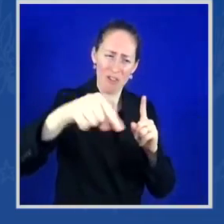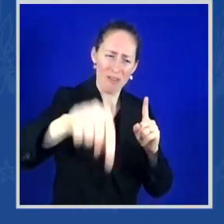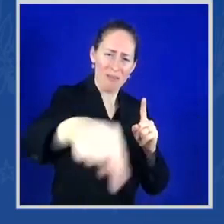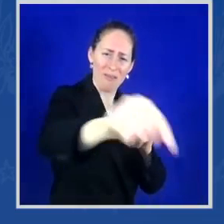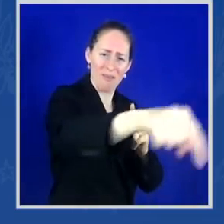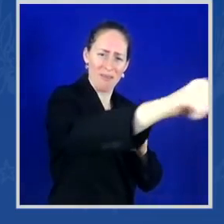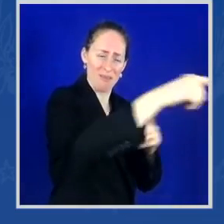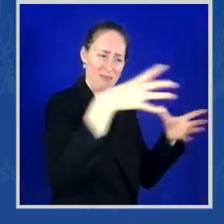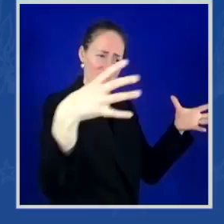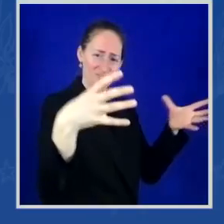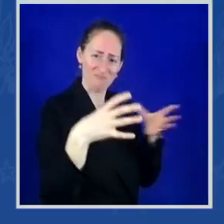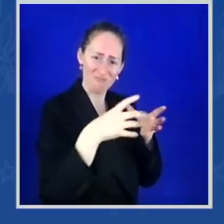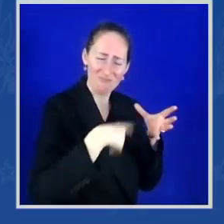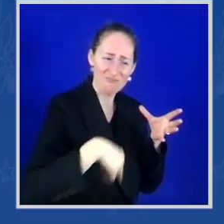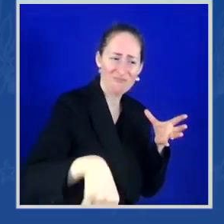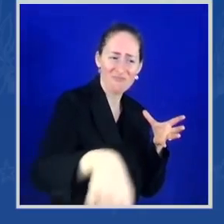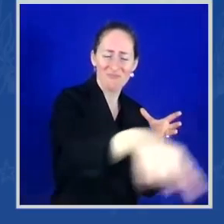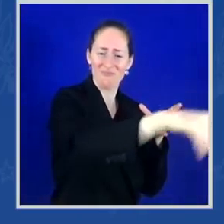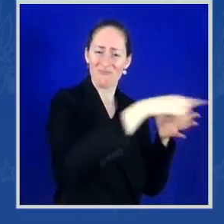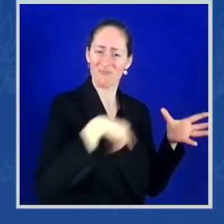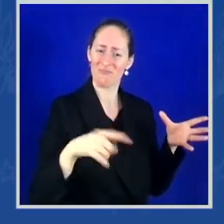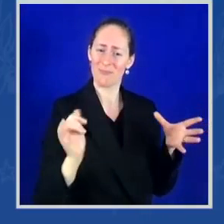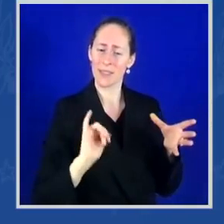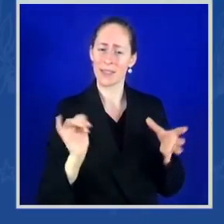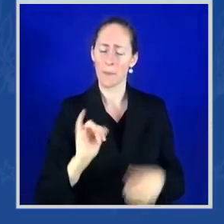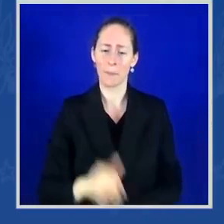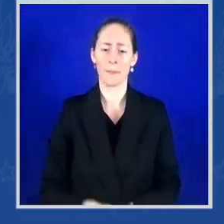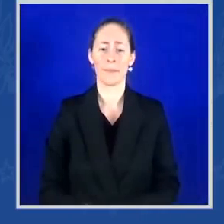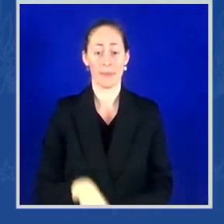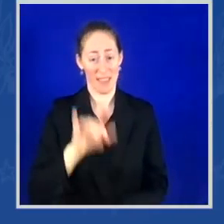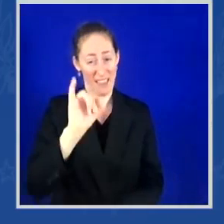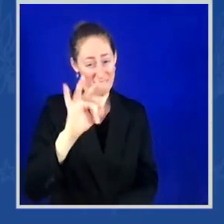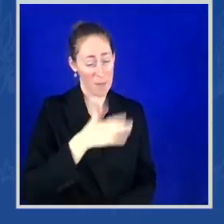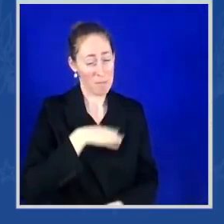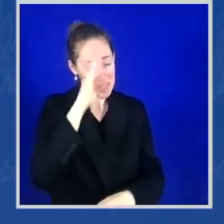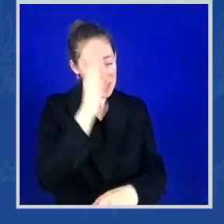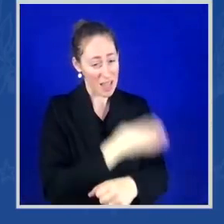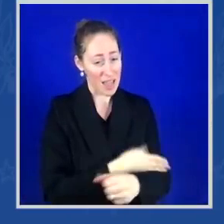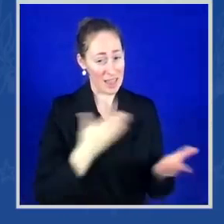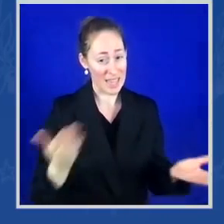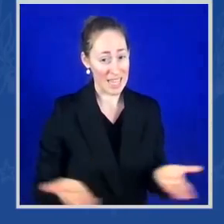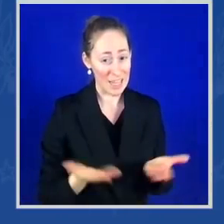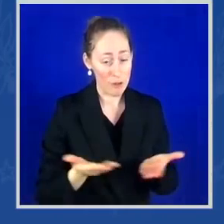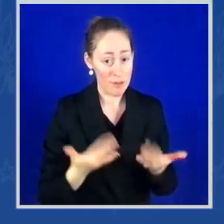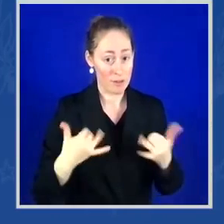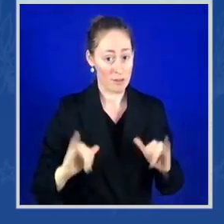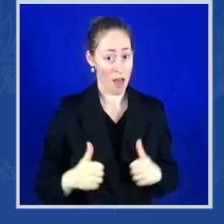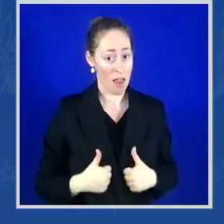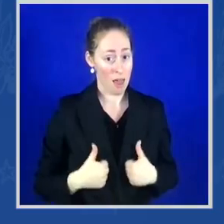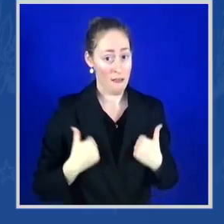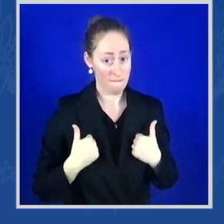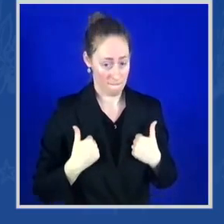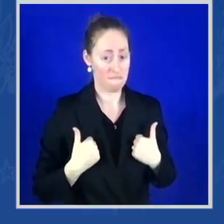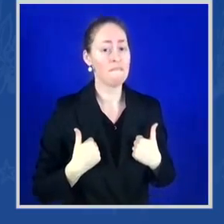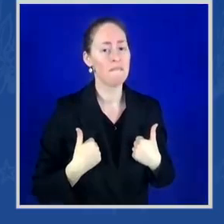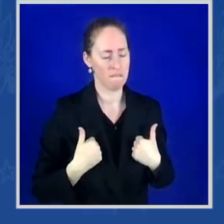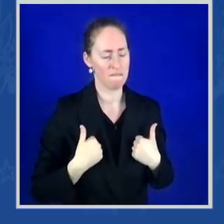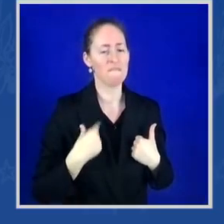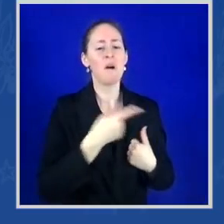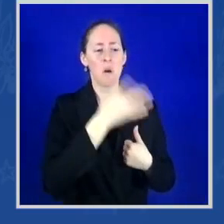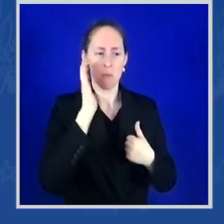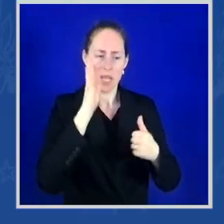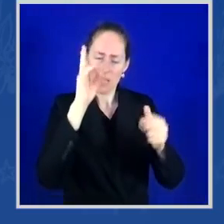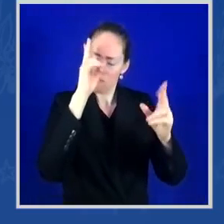he would be here as well, paying his respects to all those who gave so much for our country, and particularly